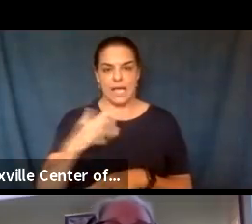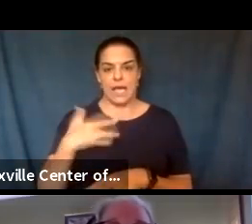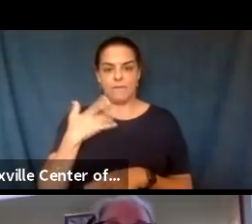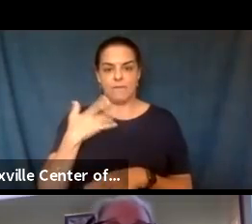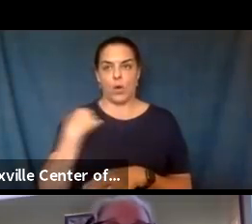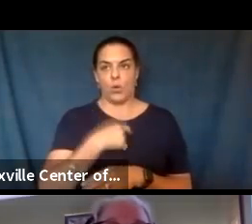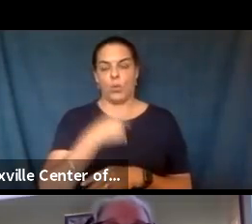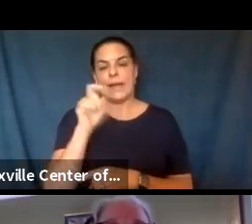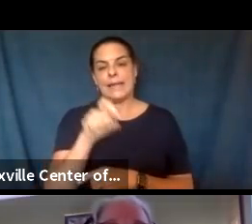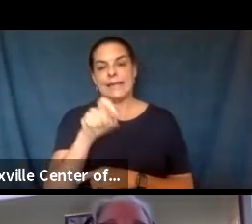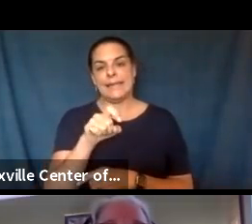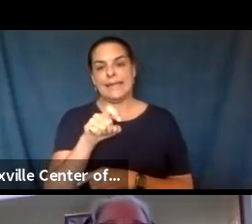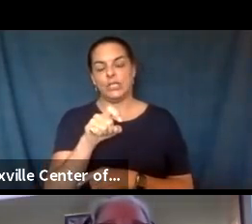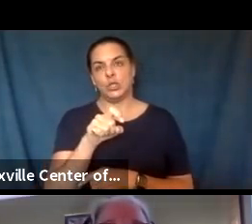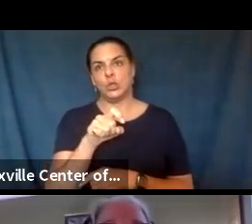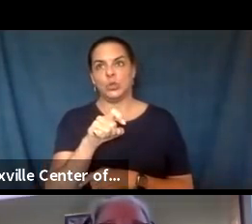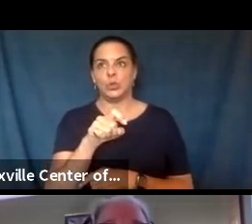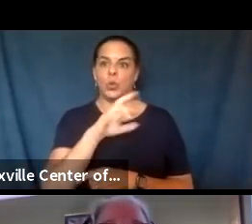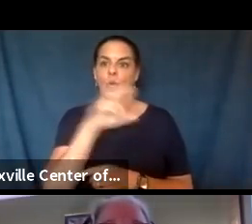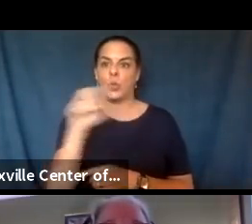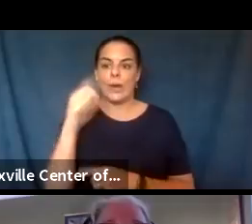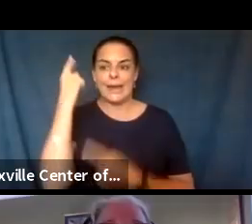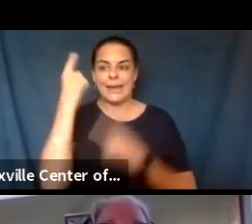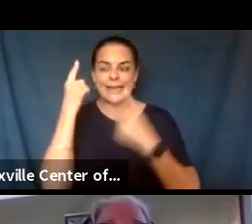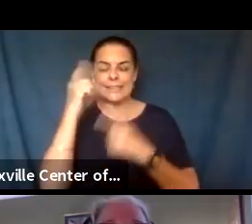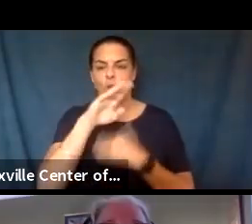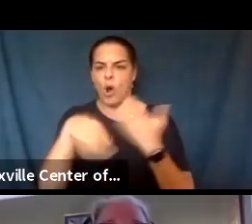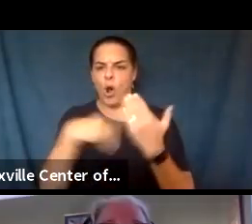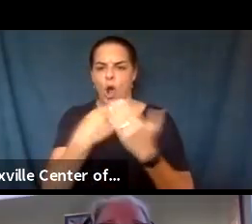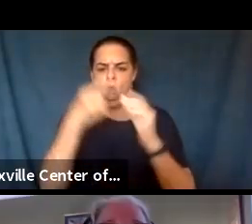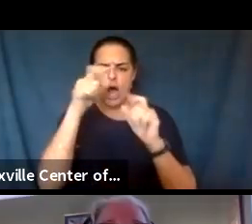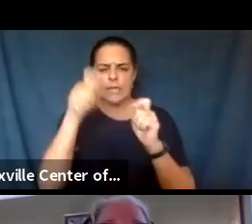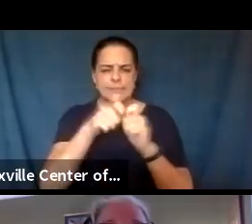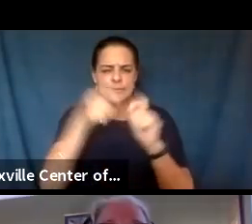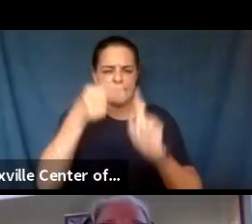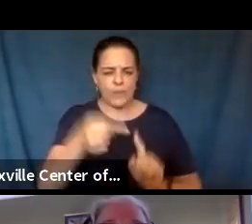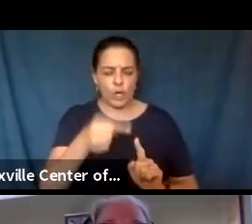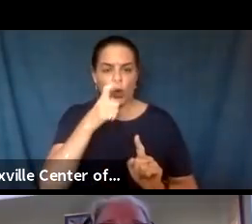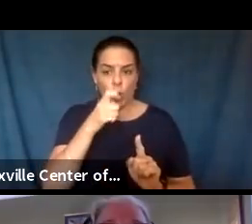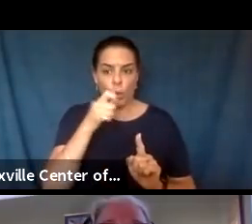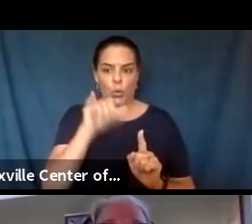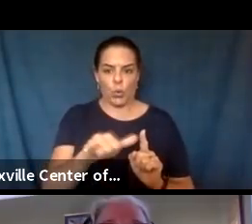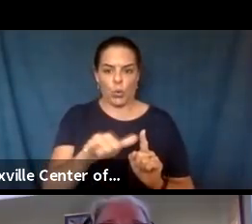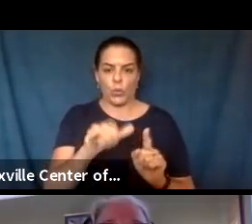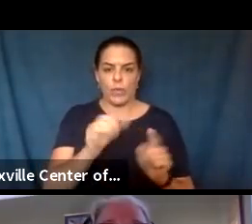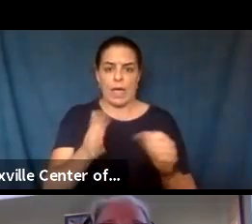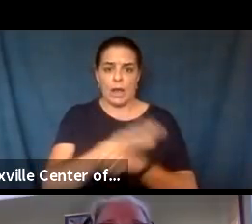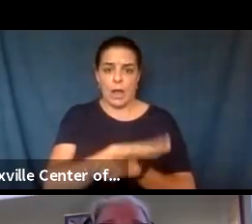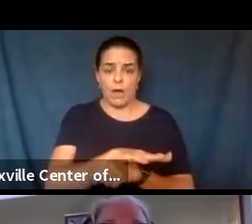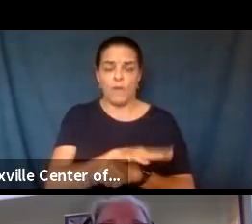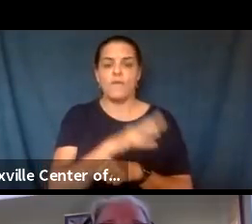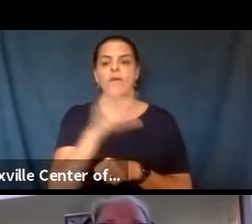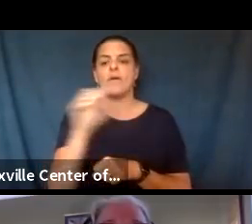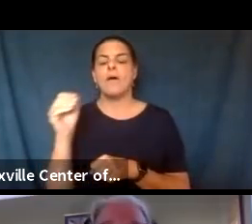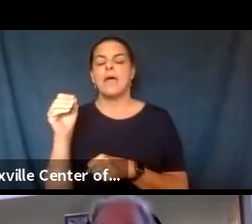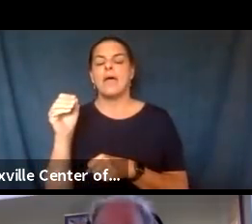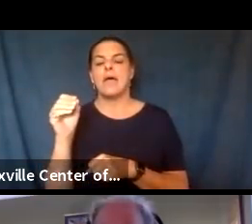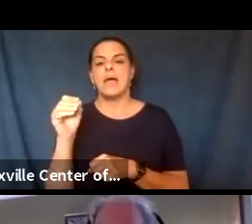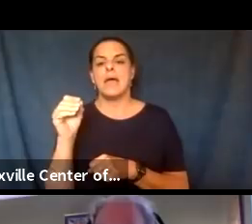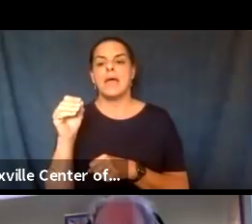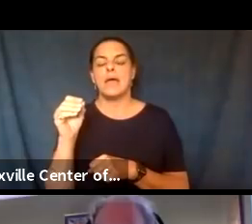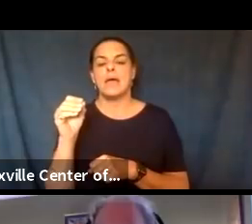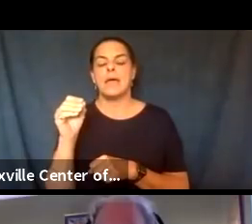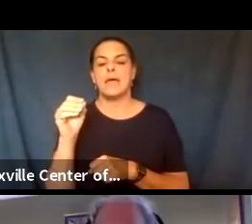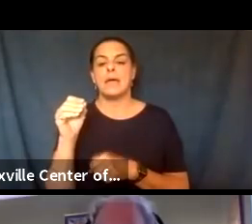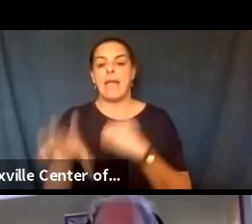either need to revisit all the specifics of who this would cover and and